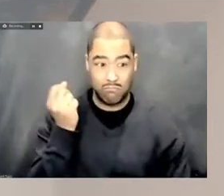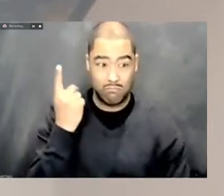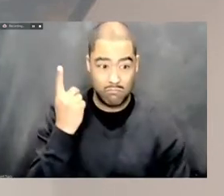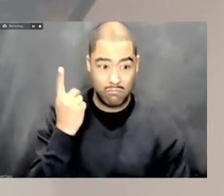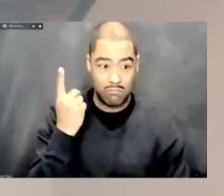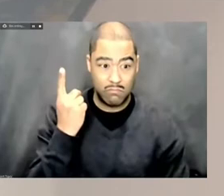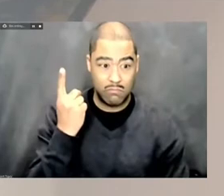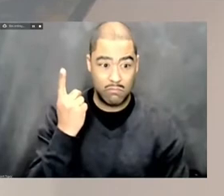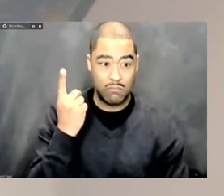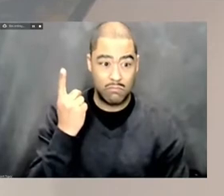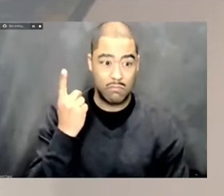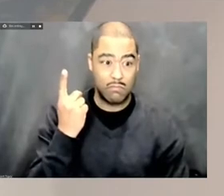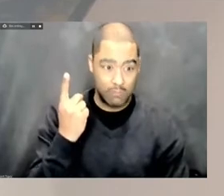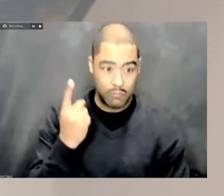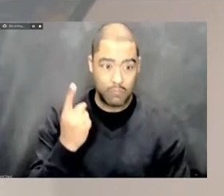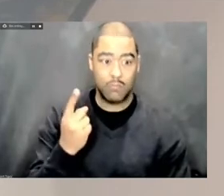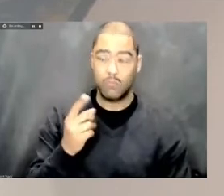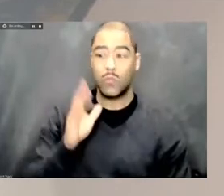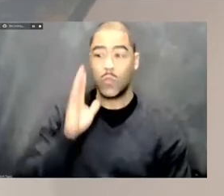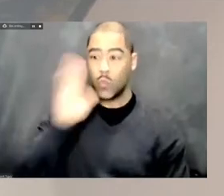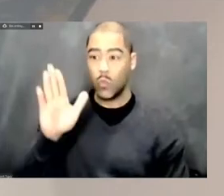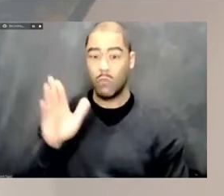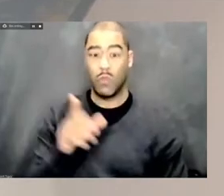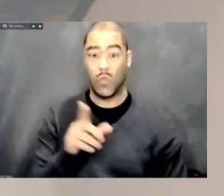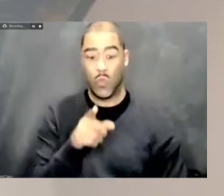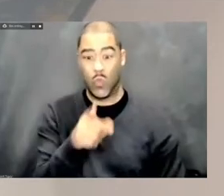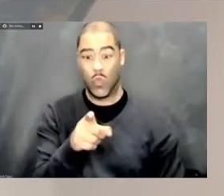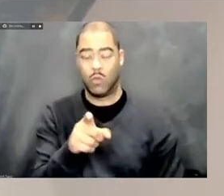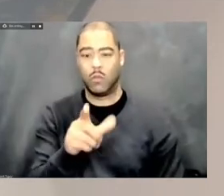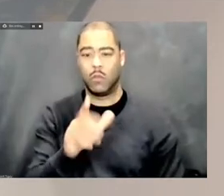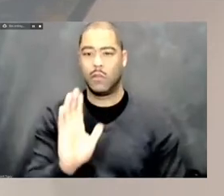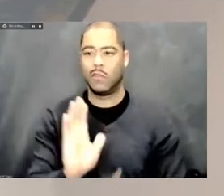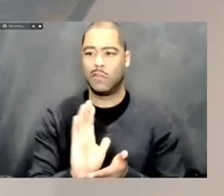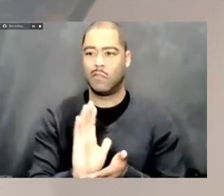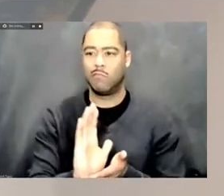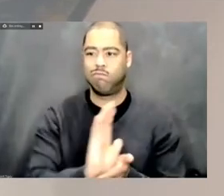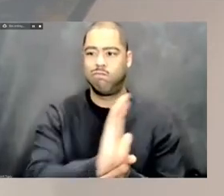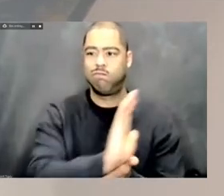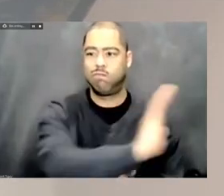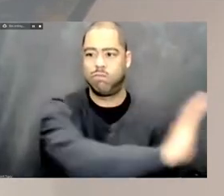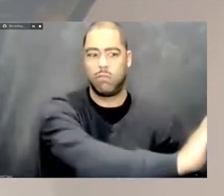Your insurance was canceled because we can no longer handle your frightful claims.